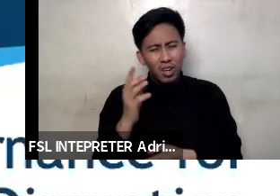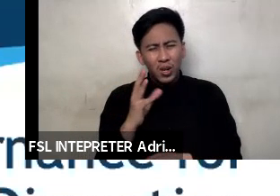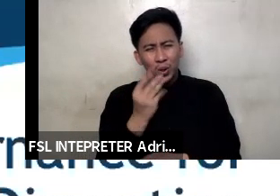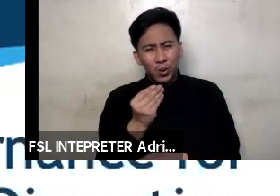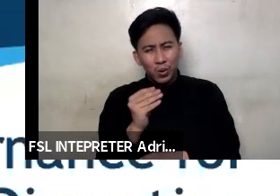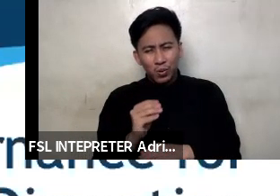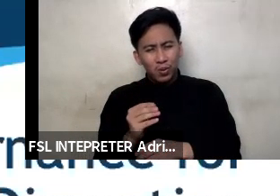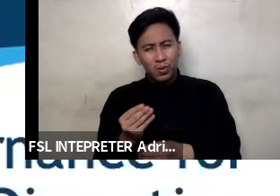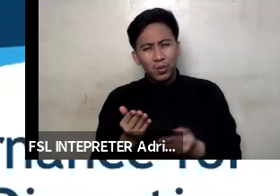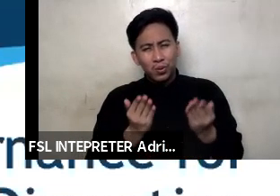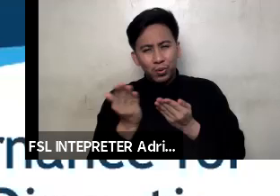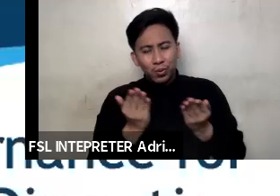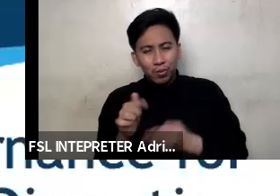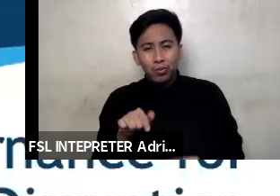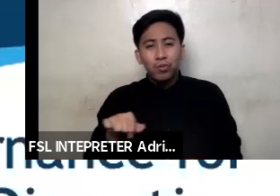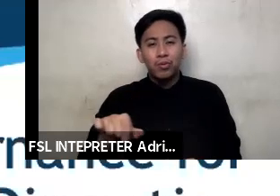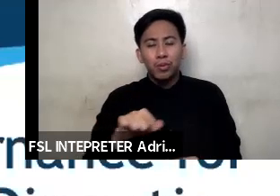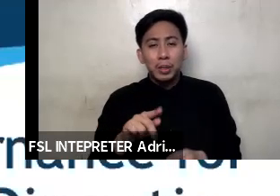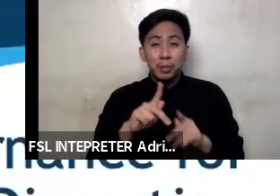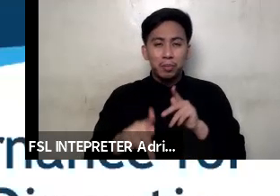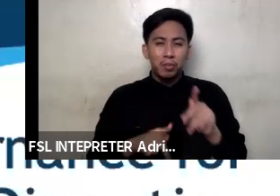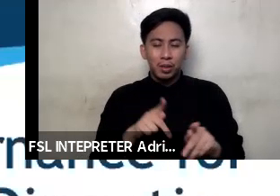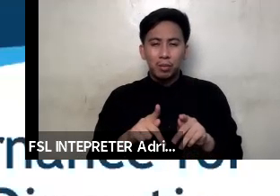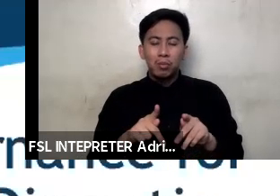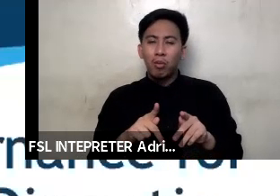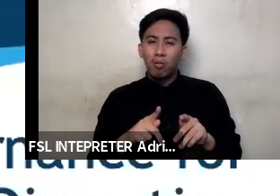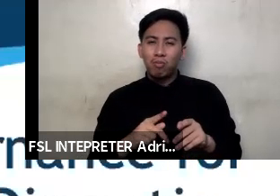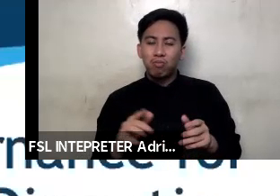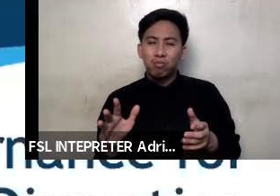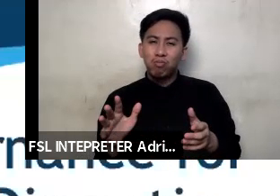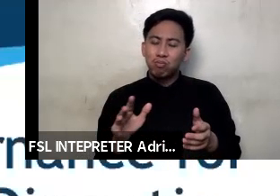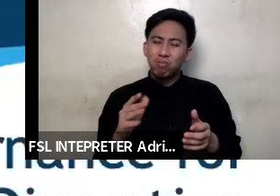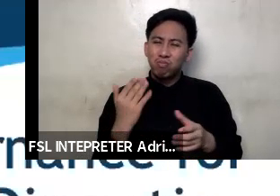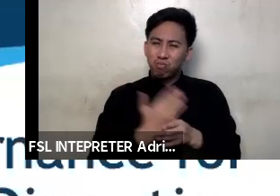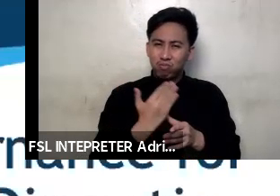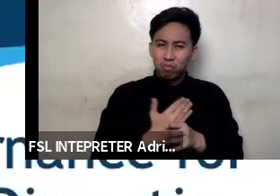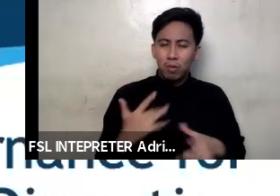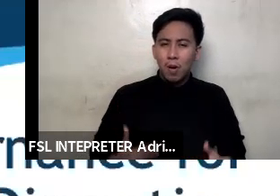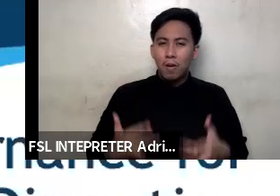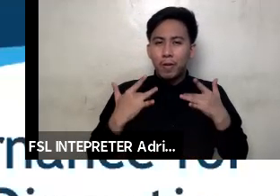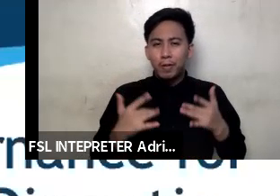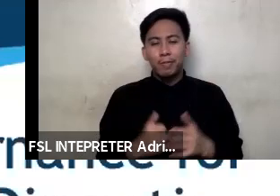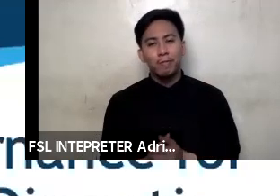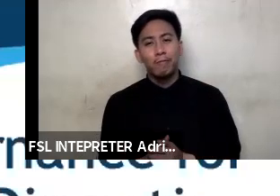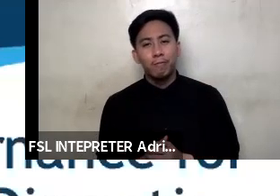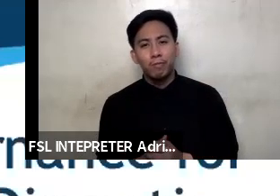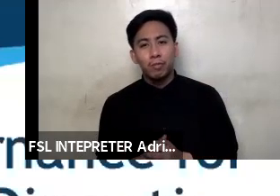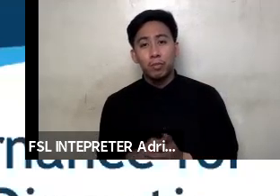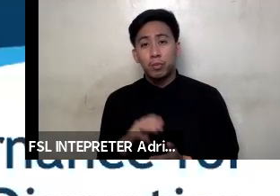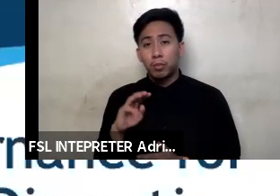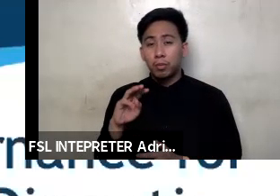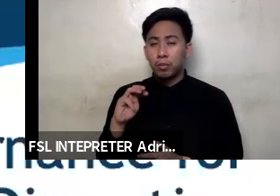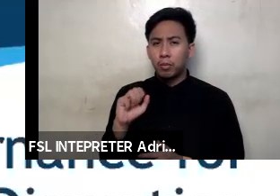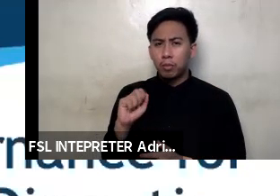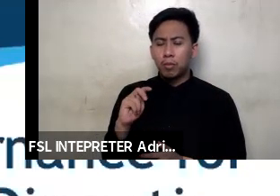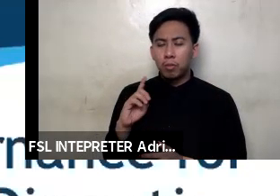As LGUs gear towards full devolution and the implementation of the Mandanas-Garcia ruling, we need to